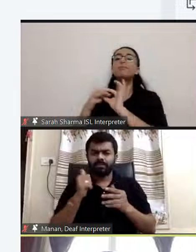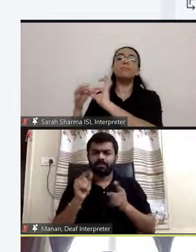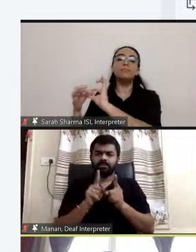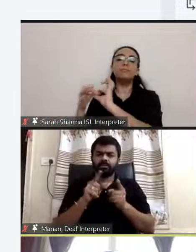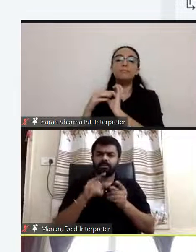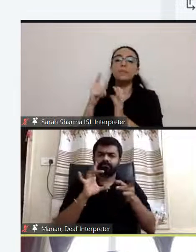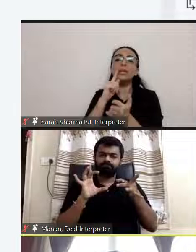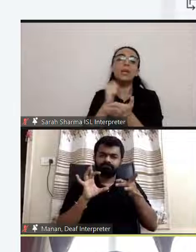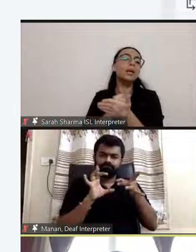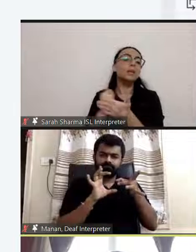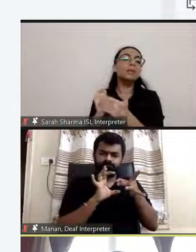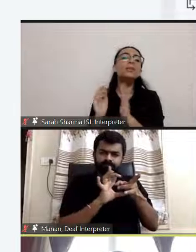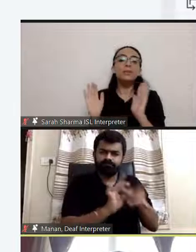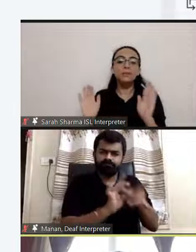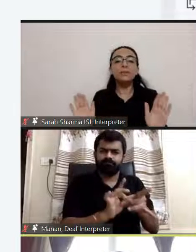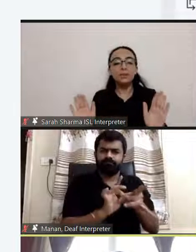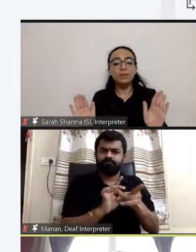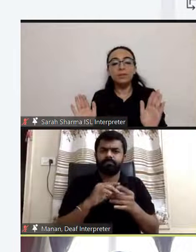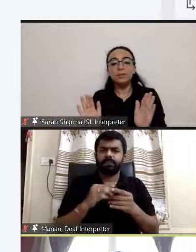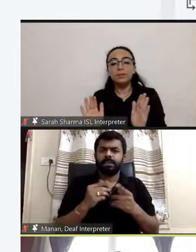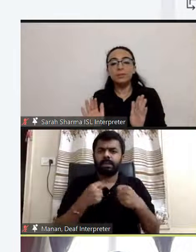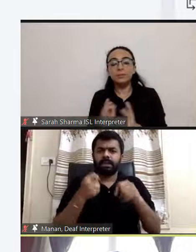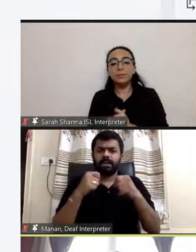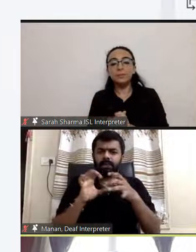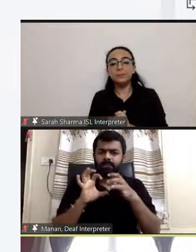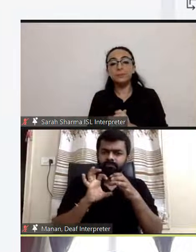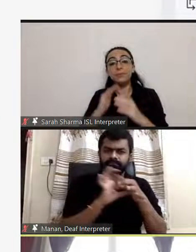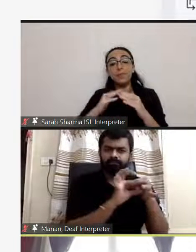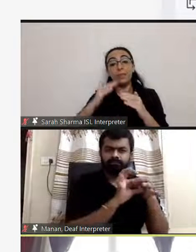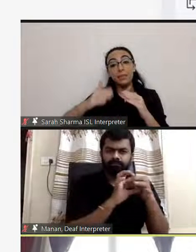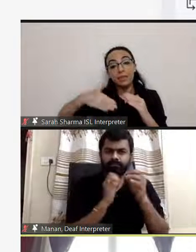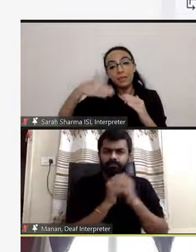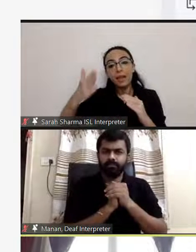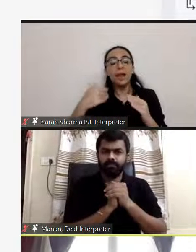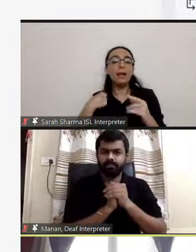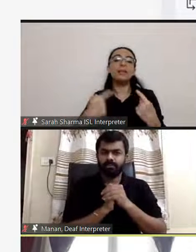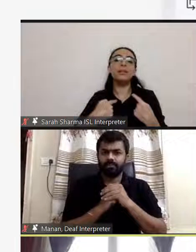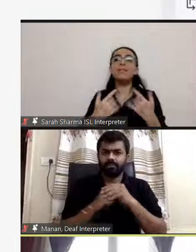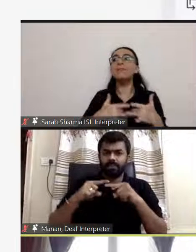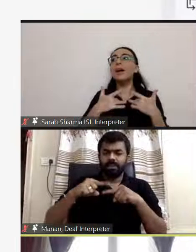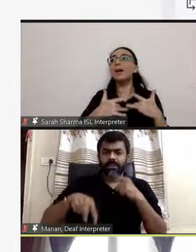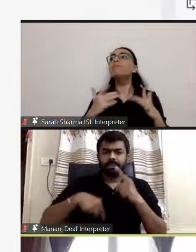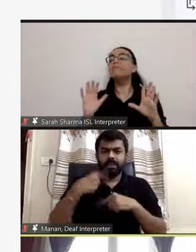And then we were able to